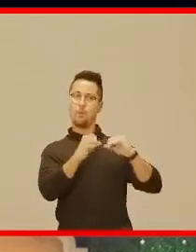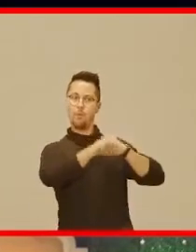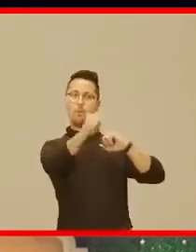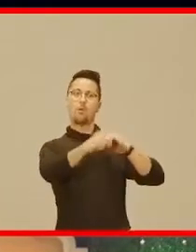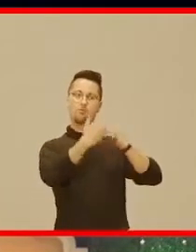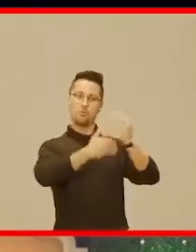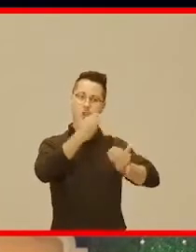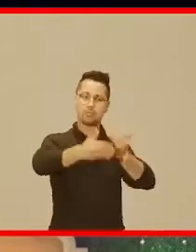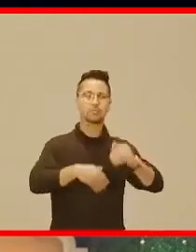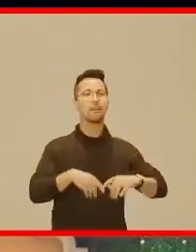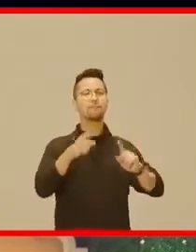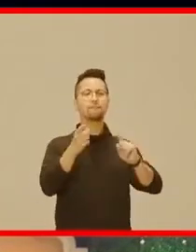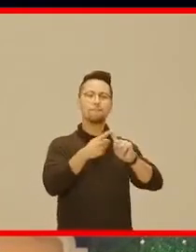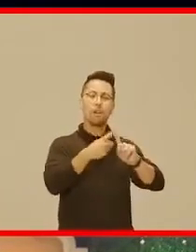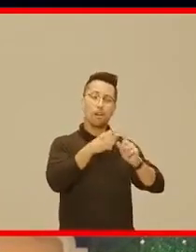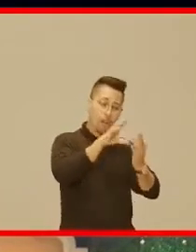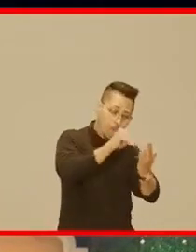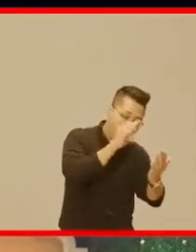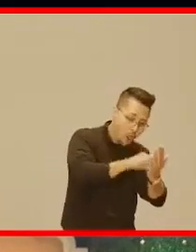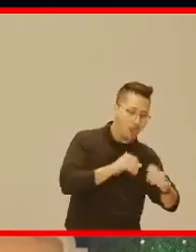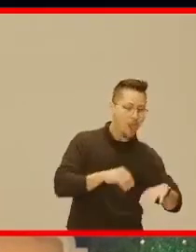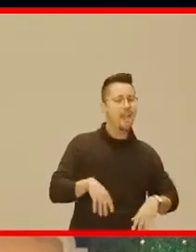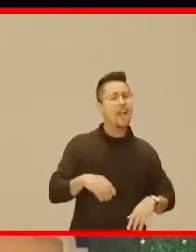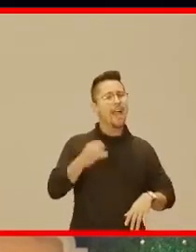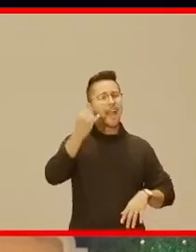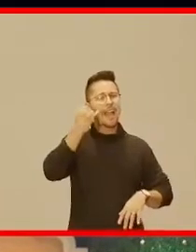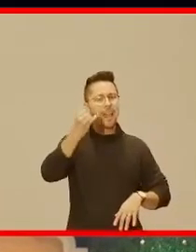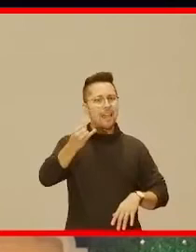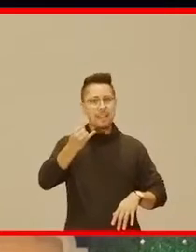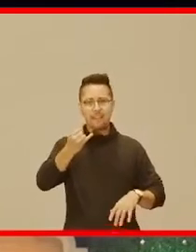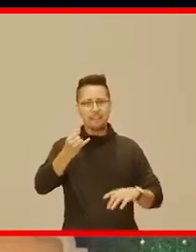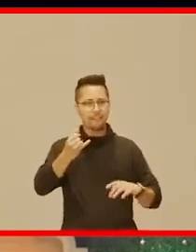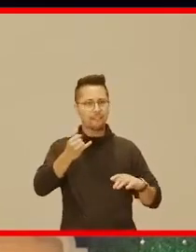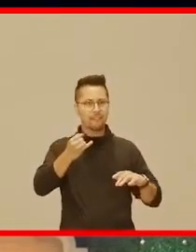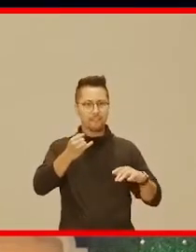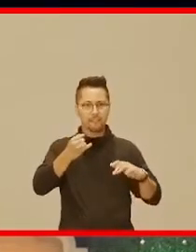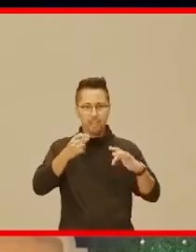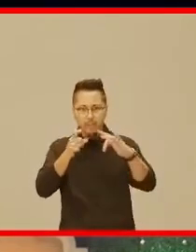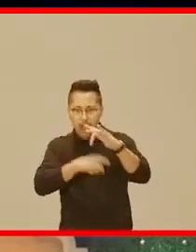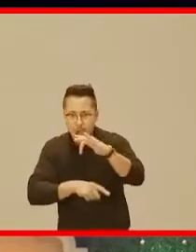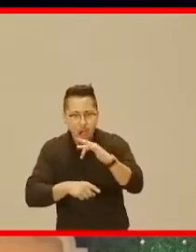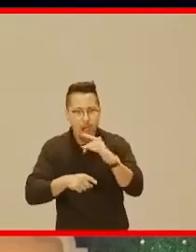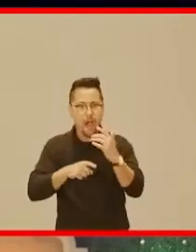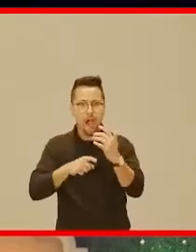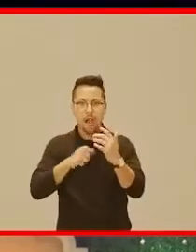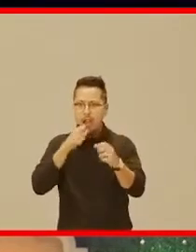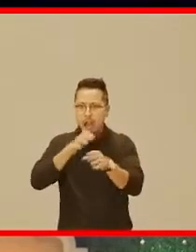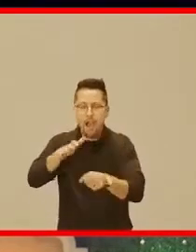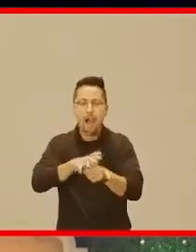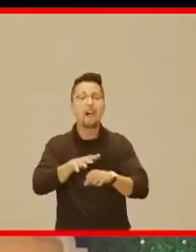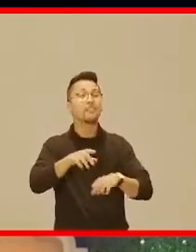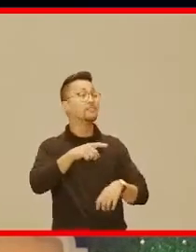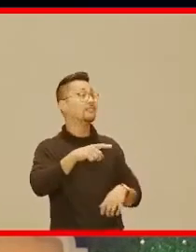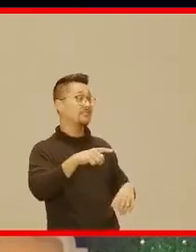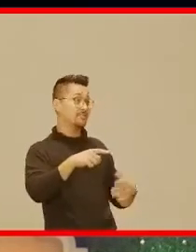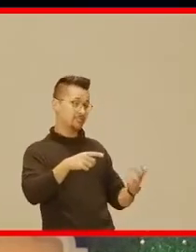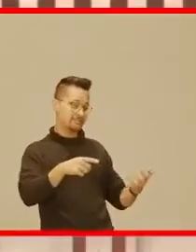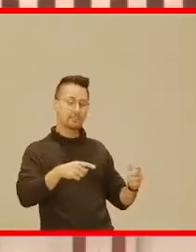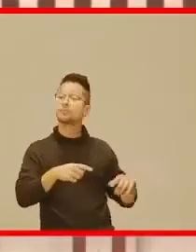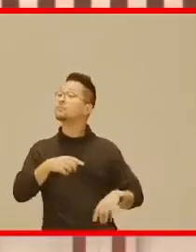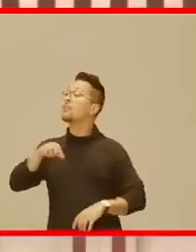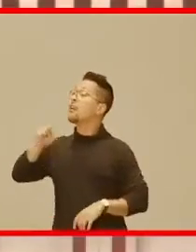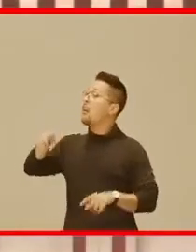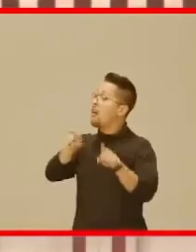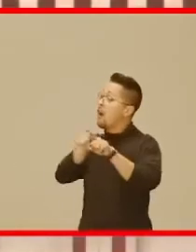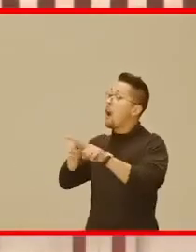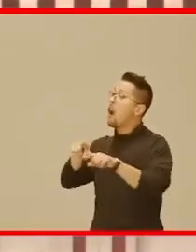first, and then if you find that there's a gap, then yeah. Absolutely. And you can still reach out to your aide because they can help you navigate all of